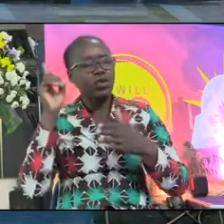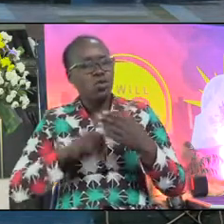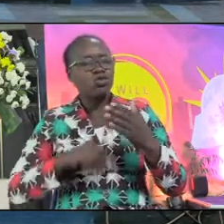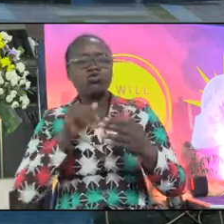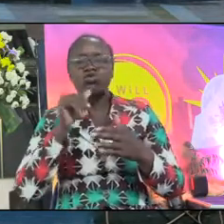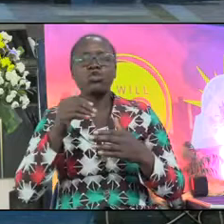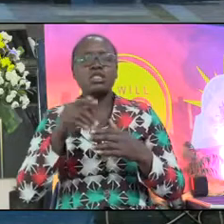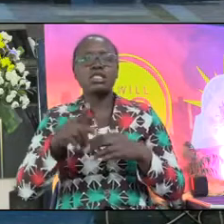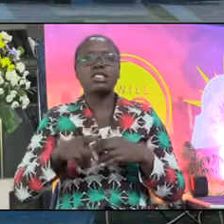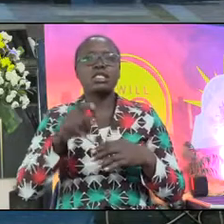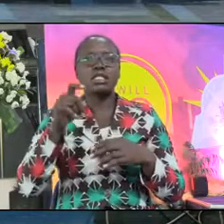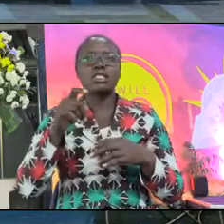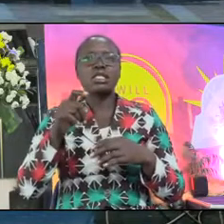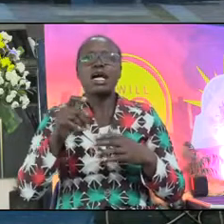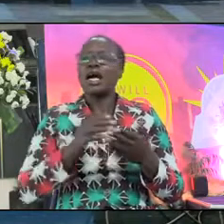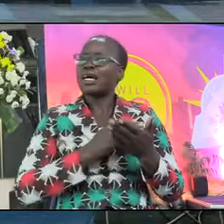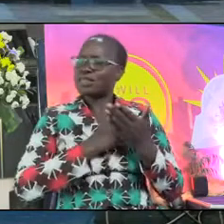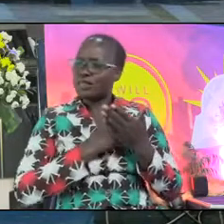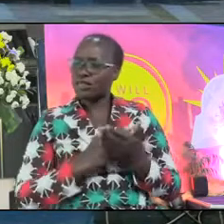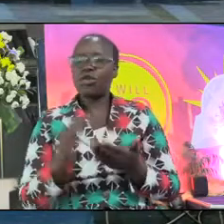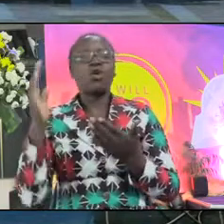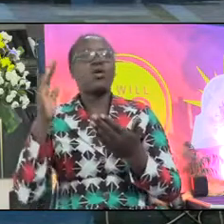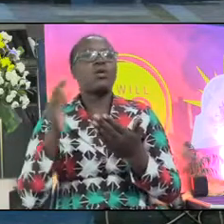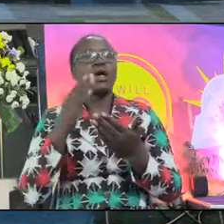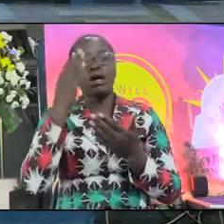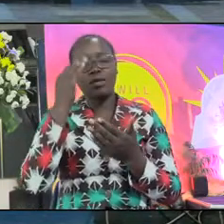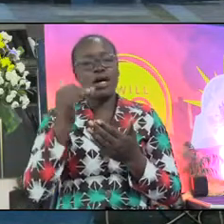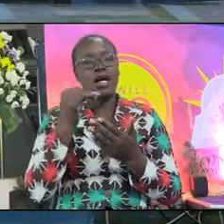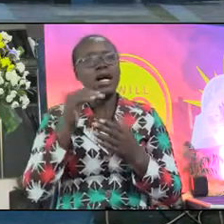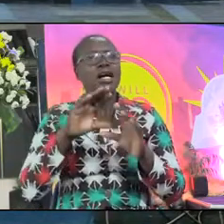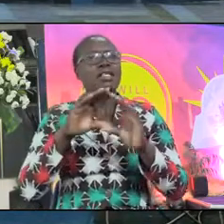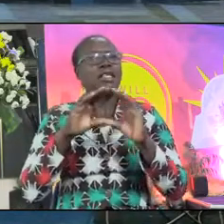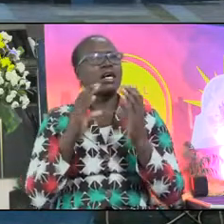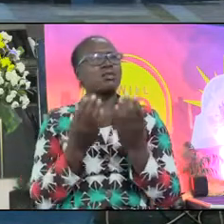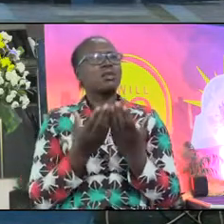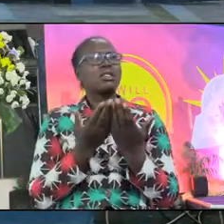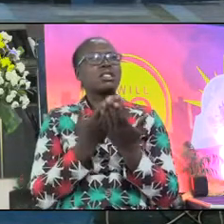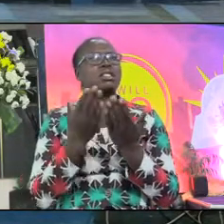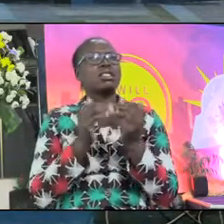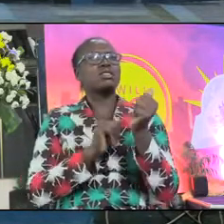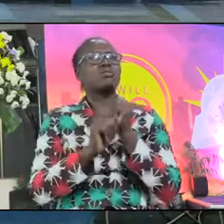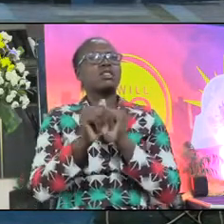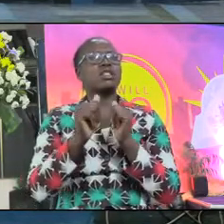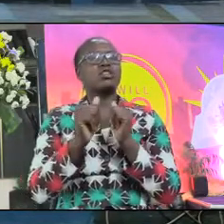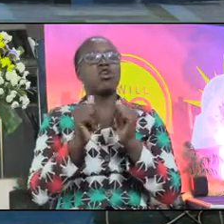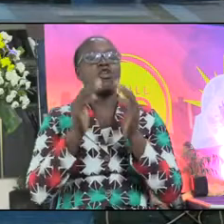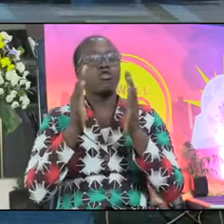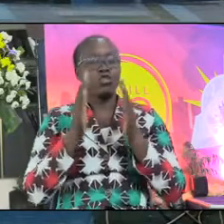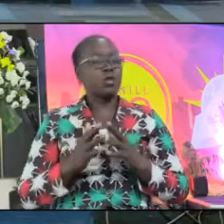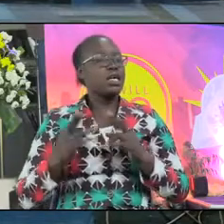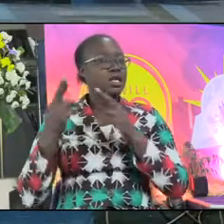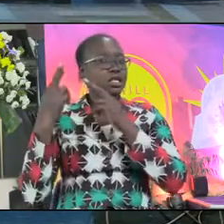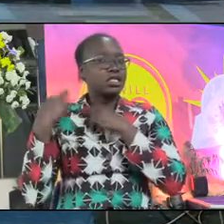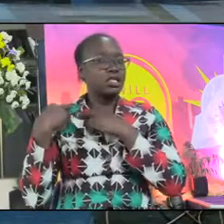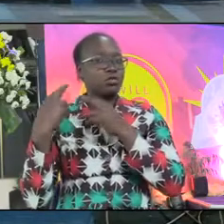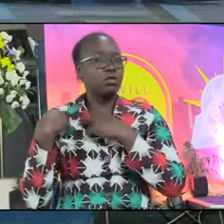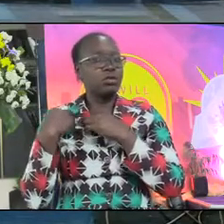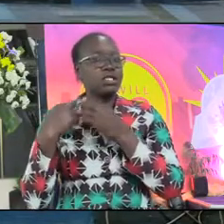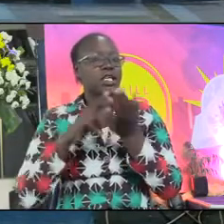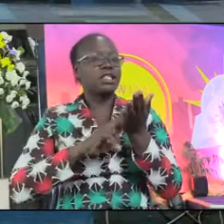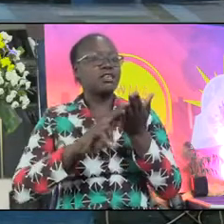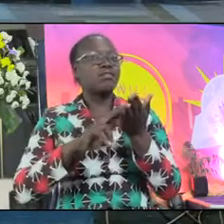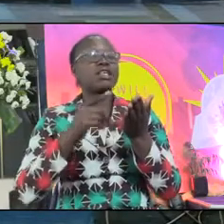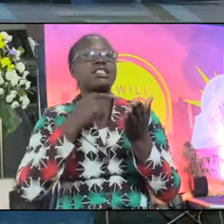need, and what you need to throw away. There's also a word in this passage of human responsibility in the